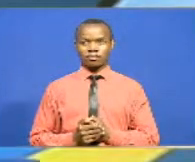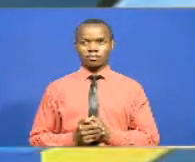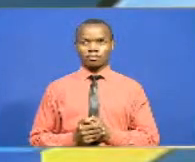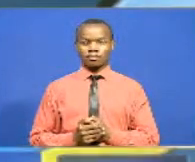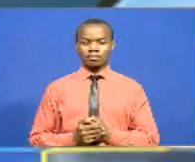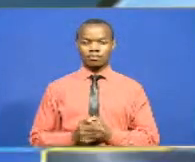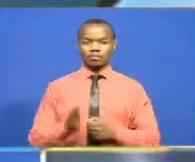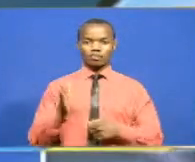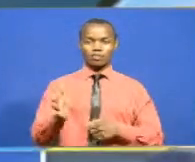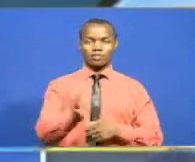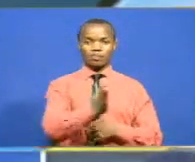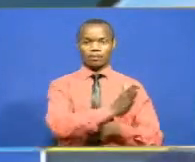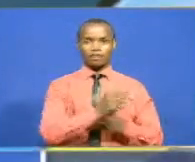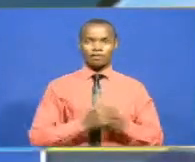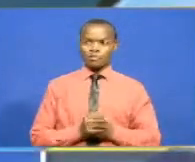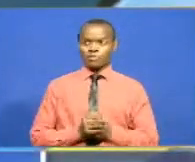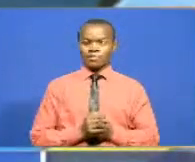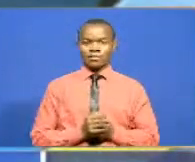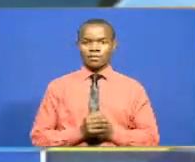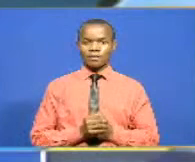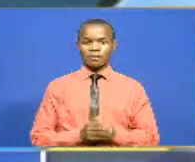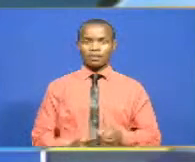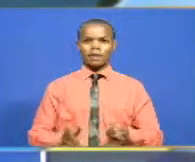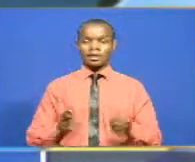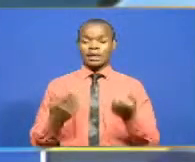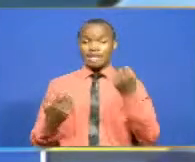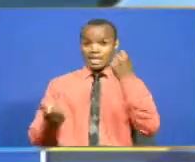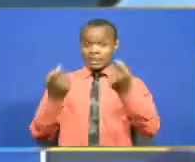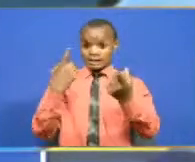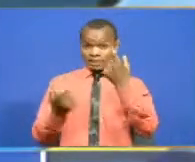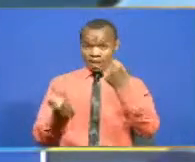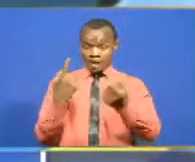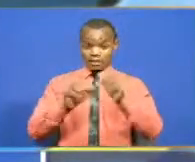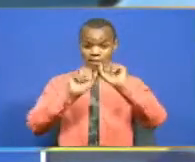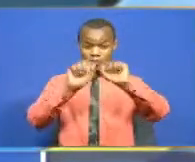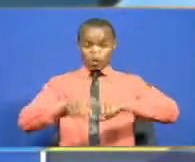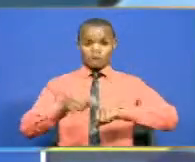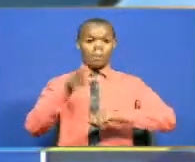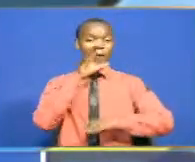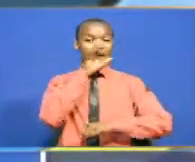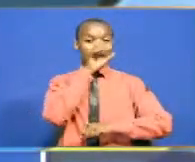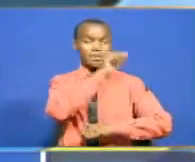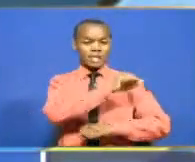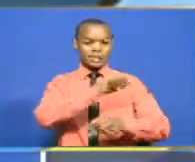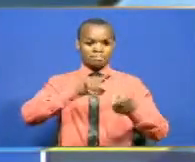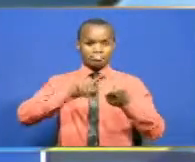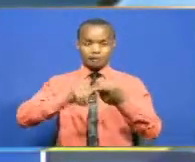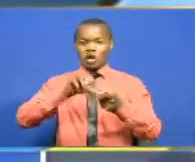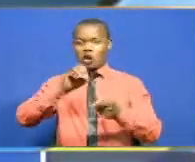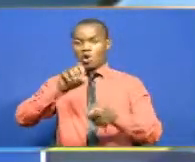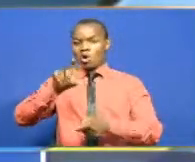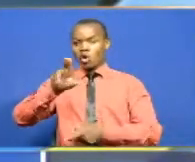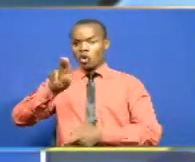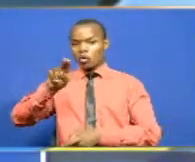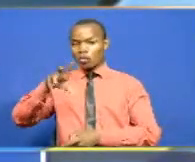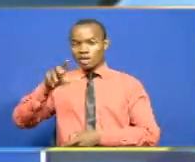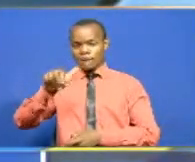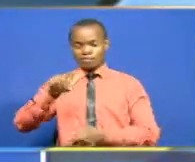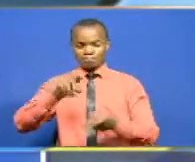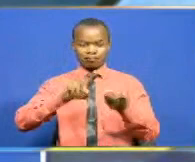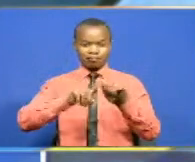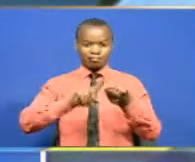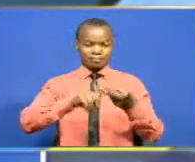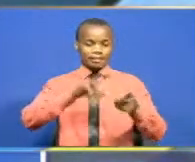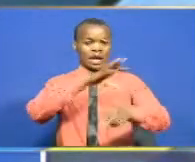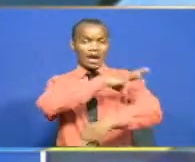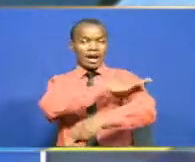Soccer now. National team Harambee Stars will miss the services of striker Michael Olunga and captain Victor Wanyama when